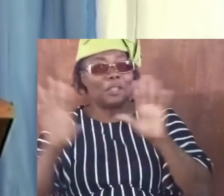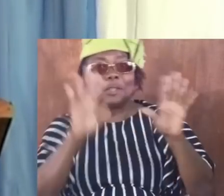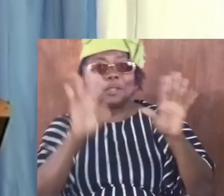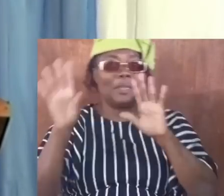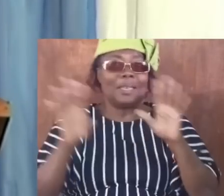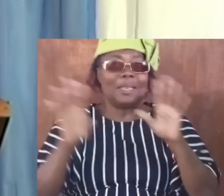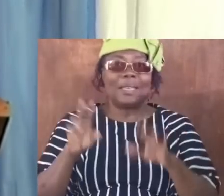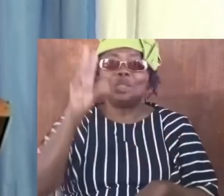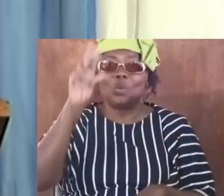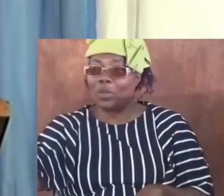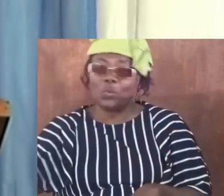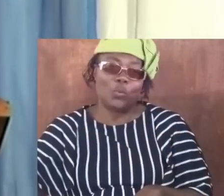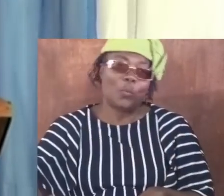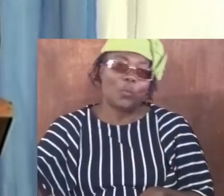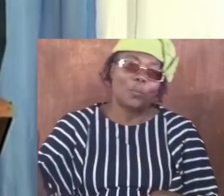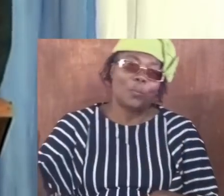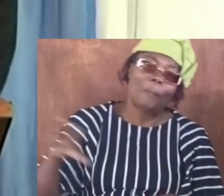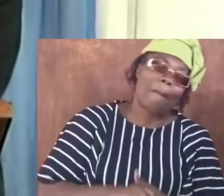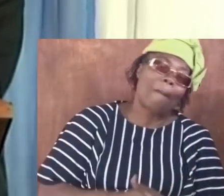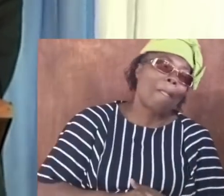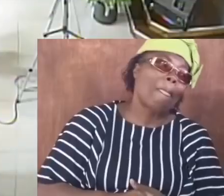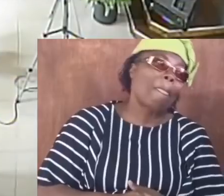Lord has done.